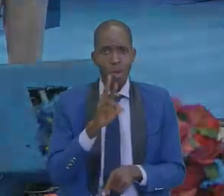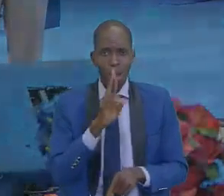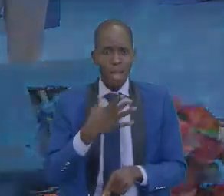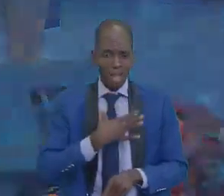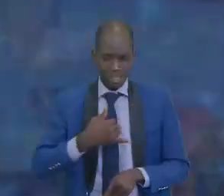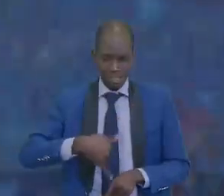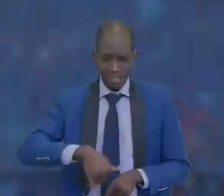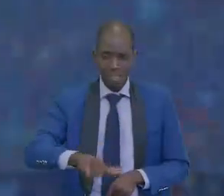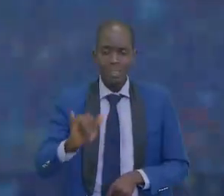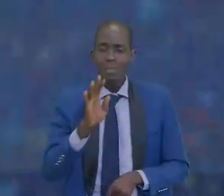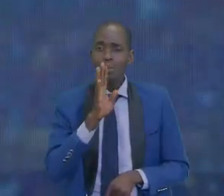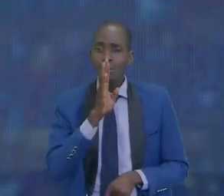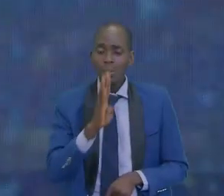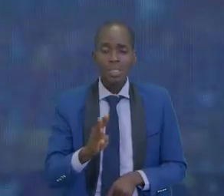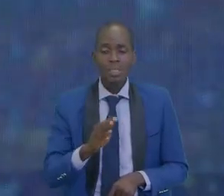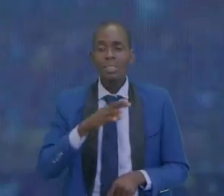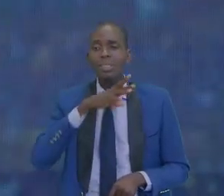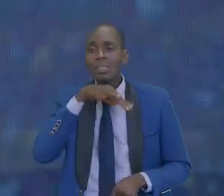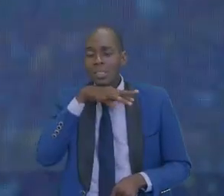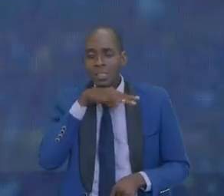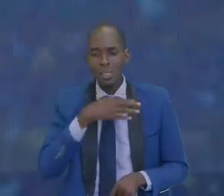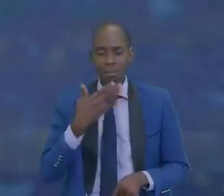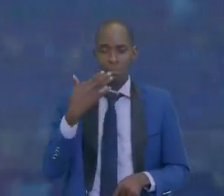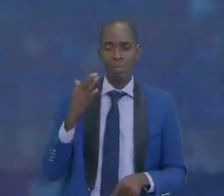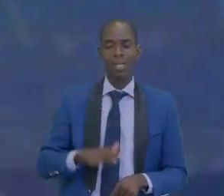remain unclean and defiled?